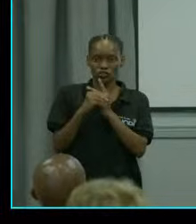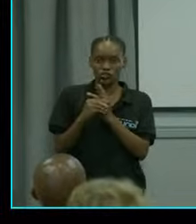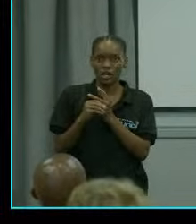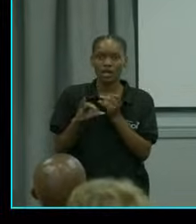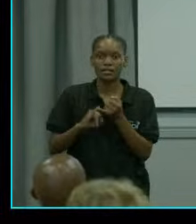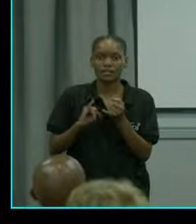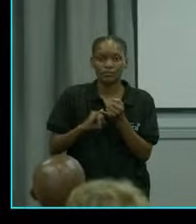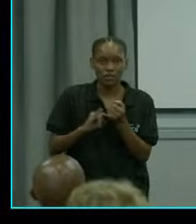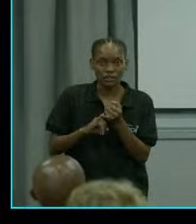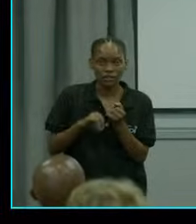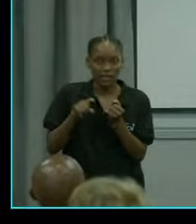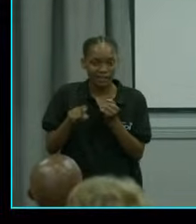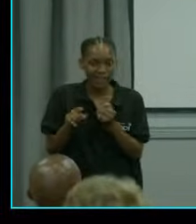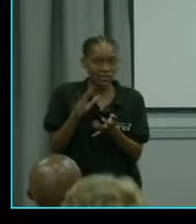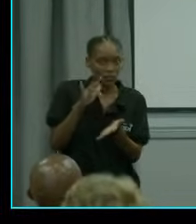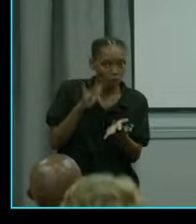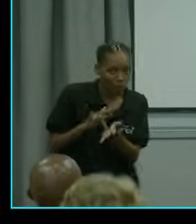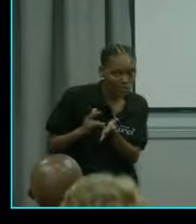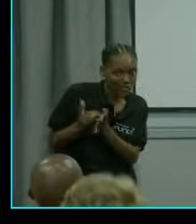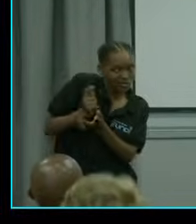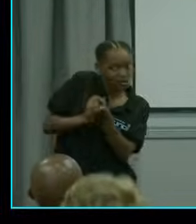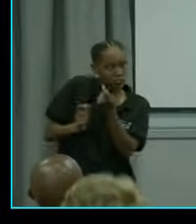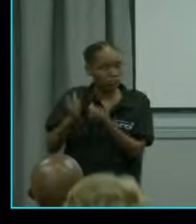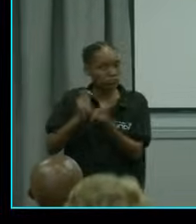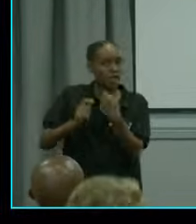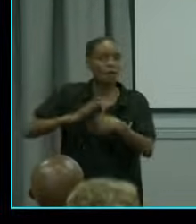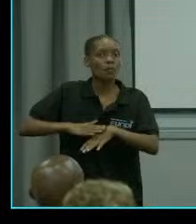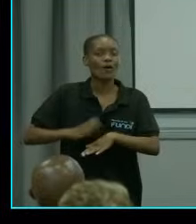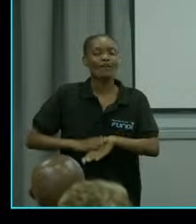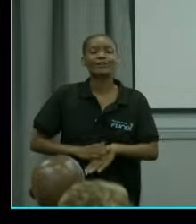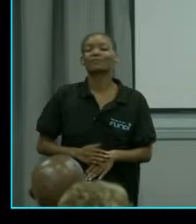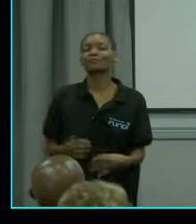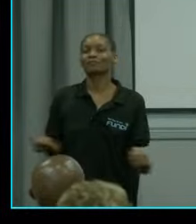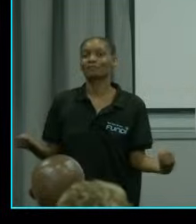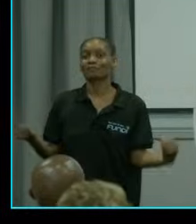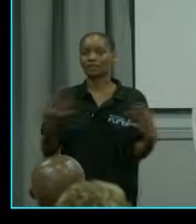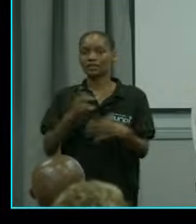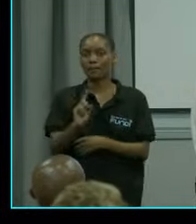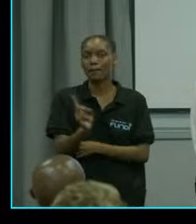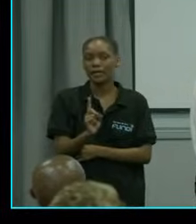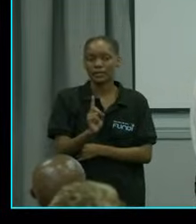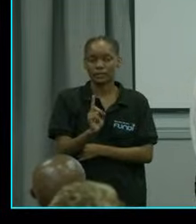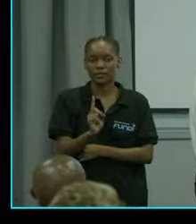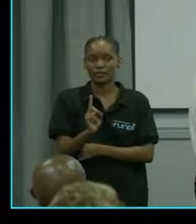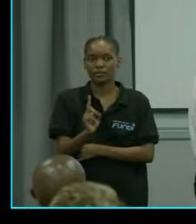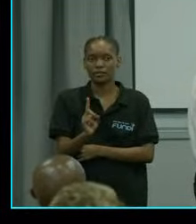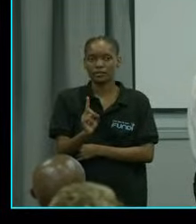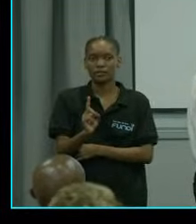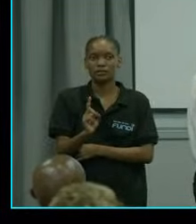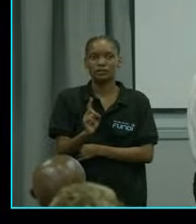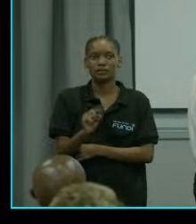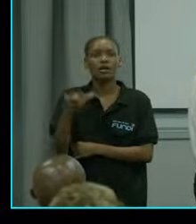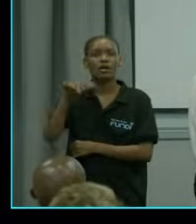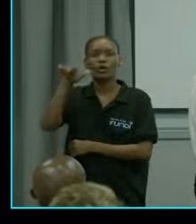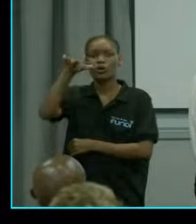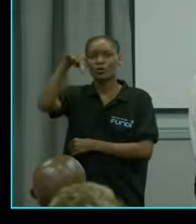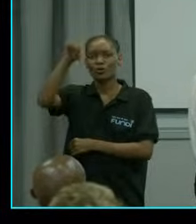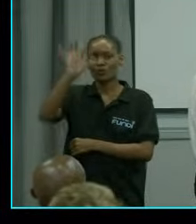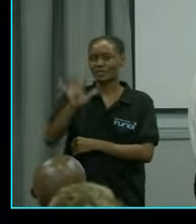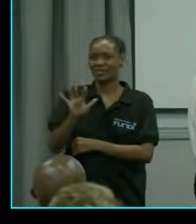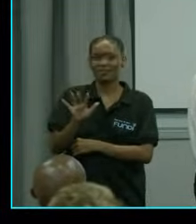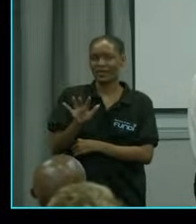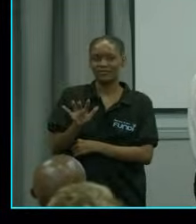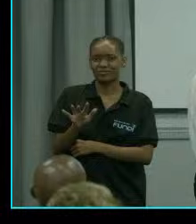attract posts? And kind of surprisingly, it's not quintile 5. Even